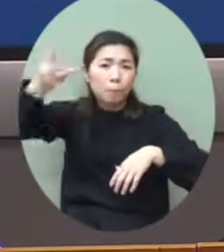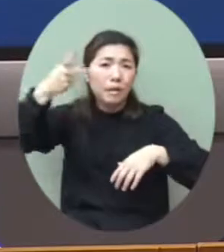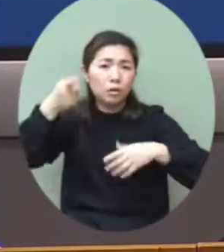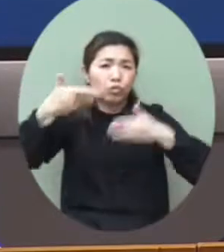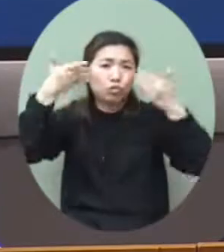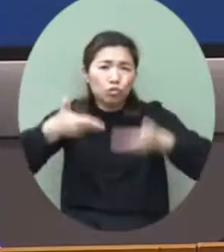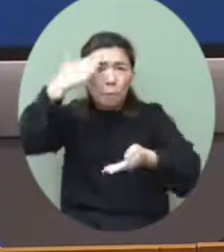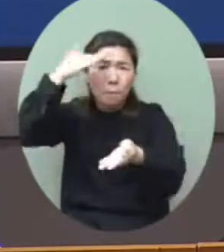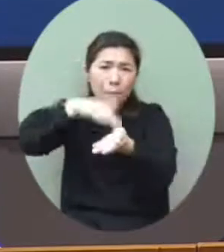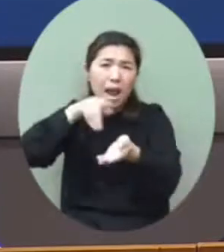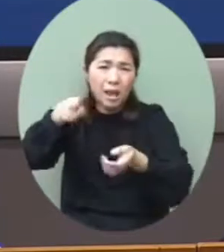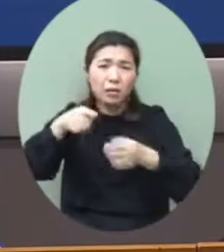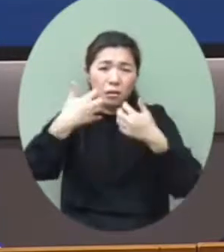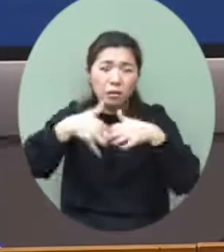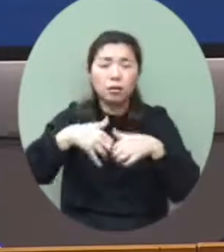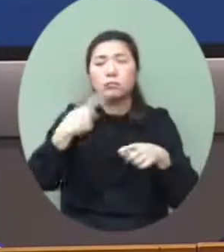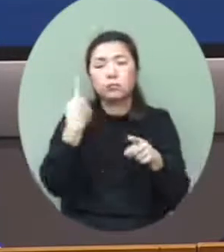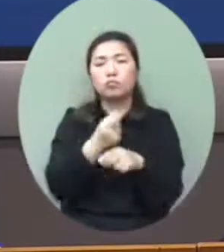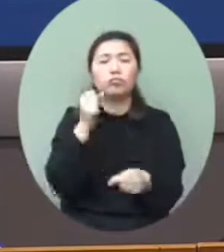converting